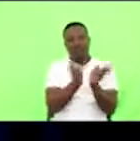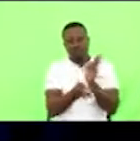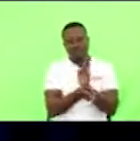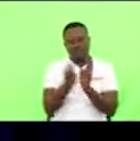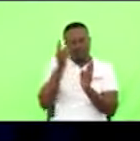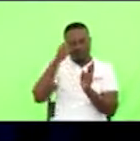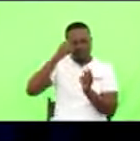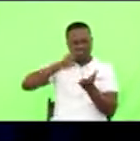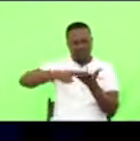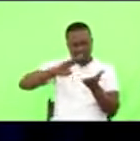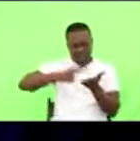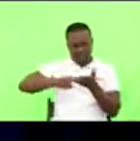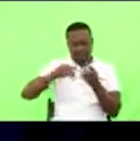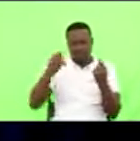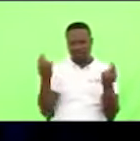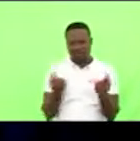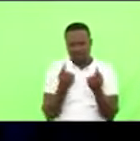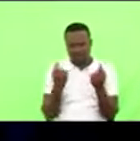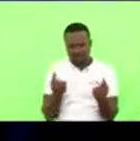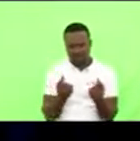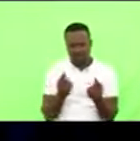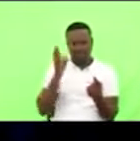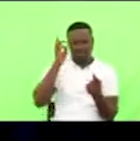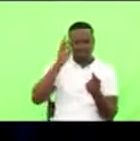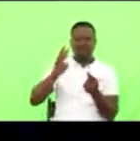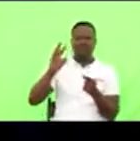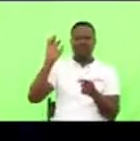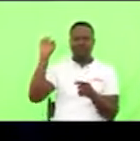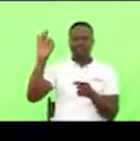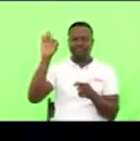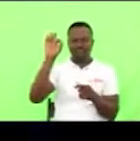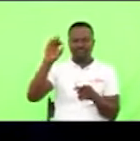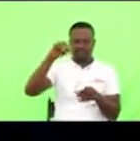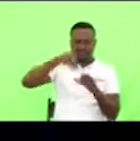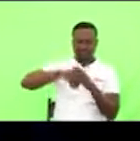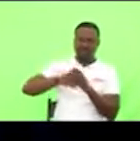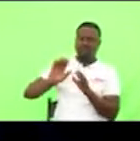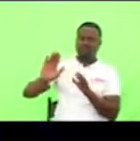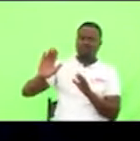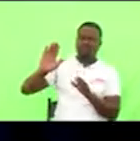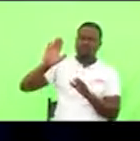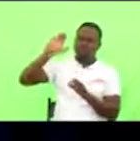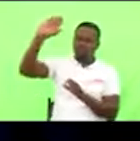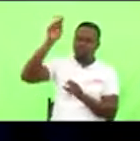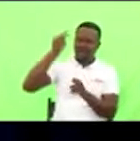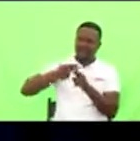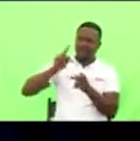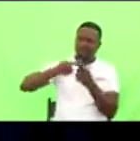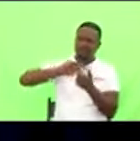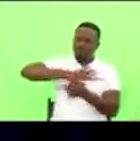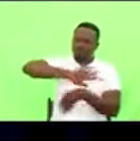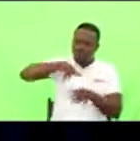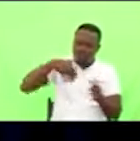the forgiveness of sins will be preached in his name to all nations,